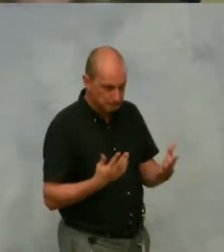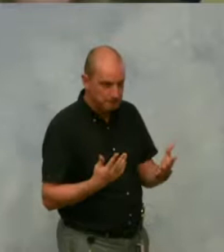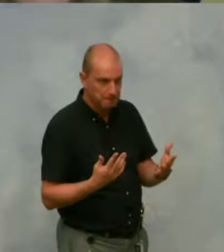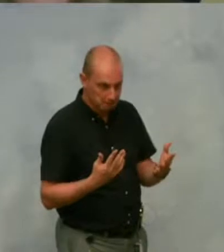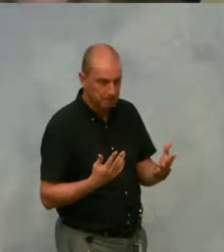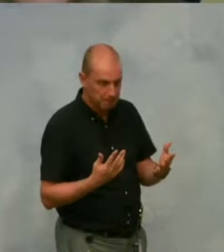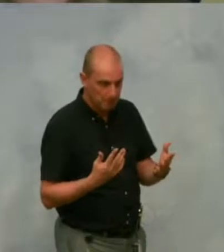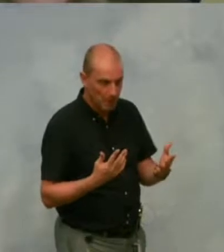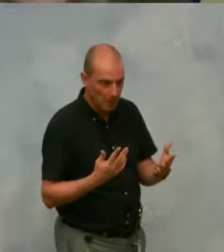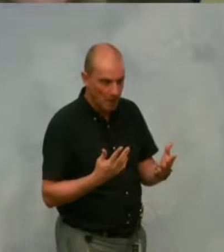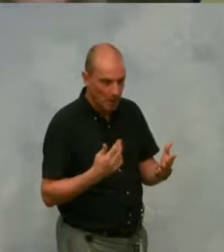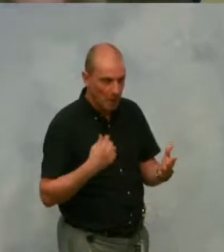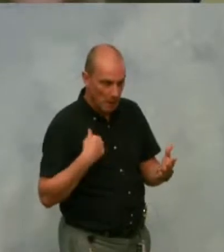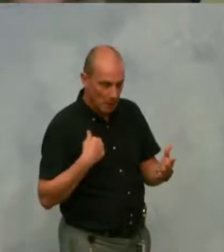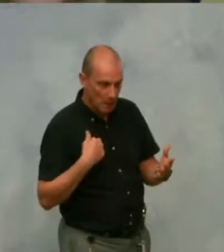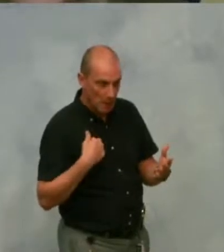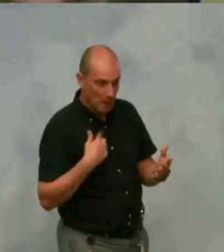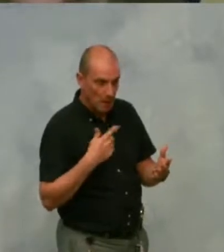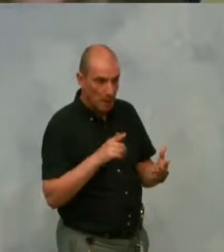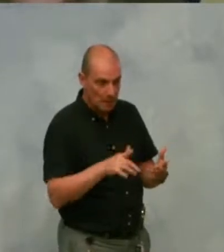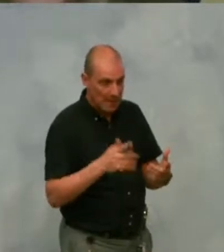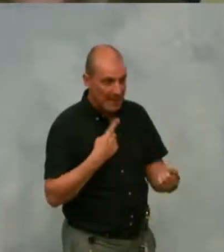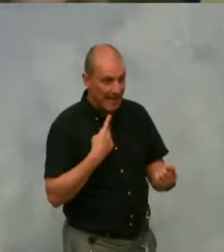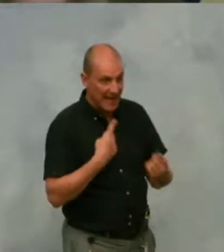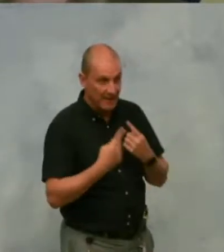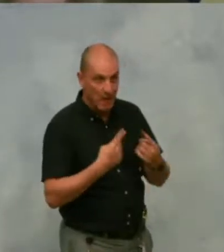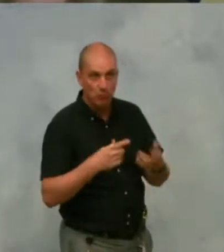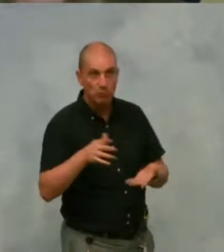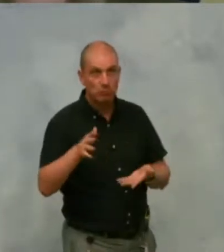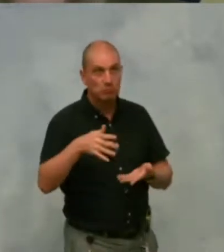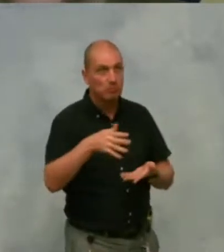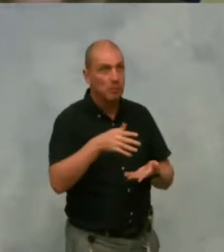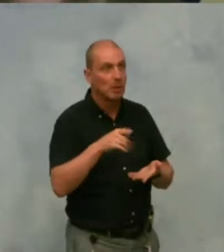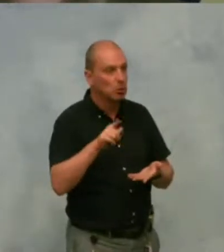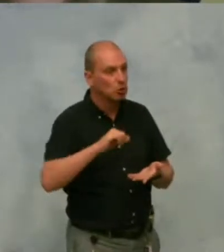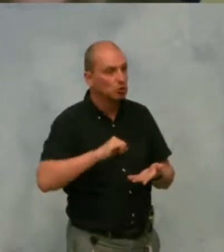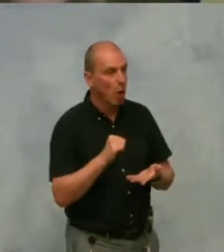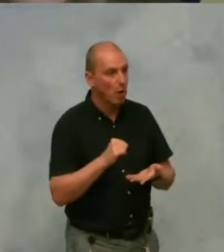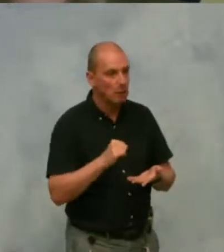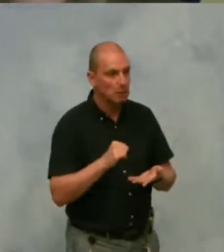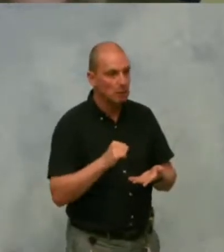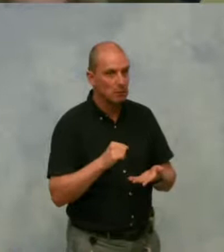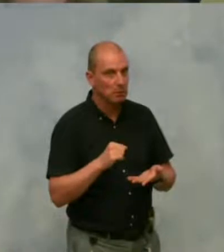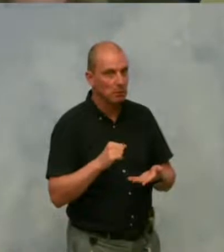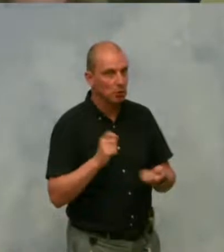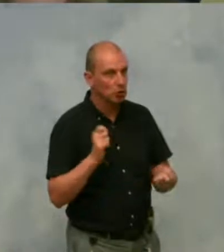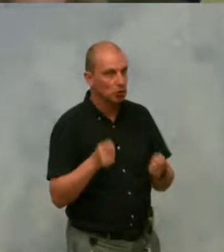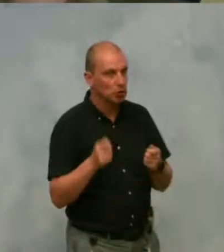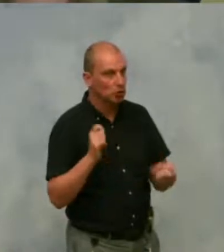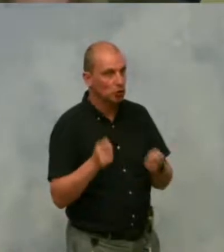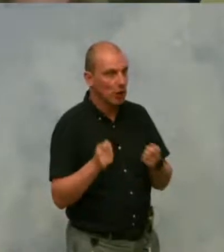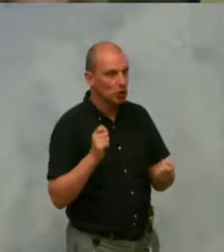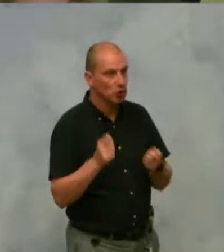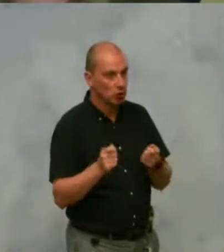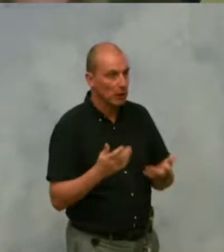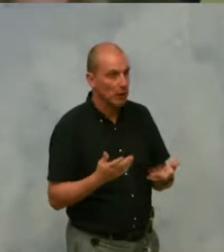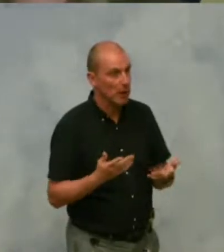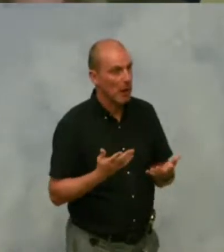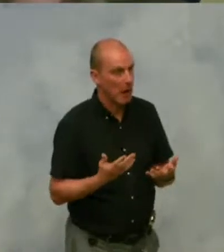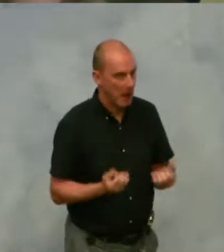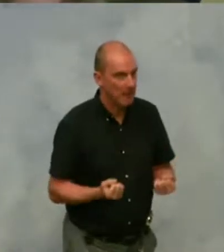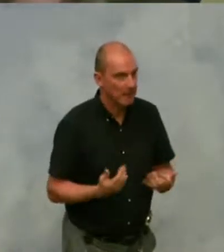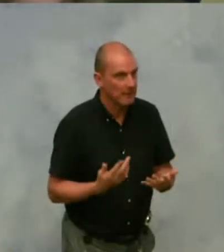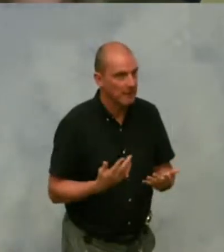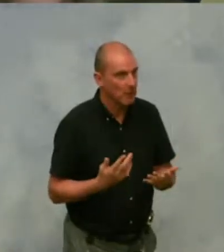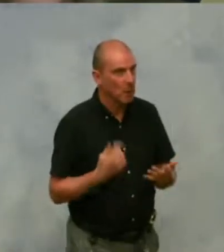planning information that we've gathered across Scotland, there's quite a fast-moving picture. So, this isn't a plan that